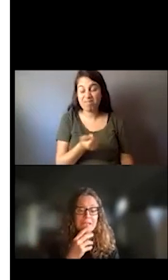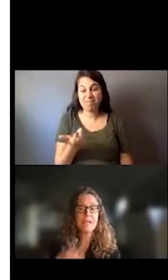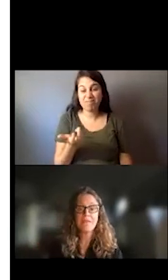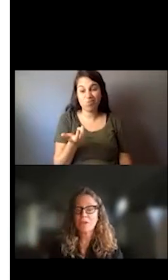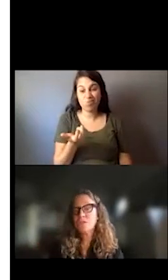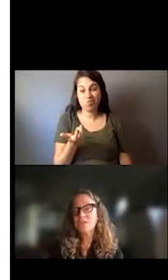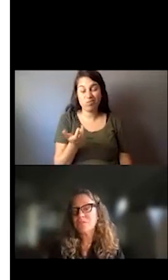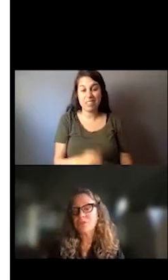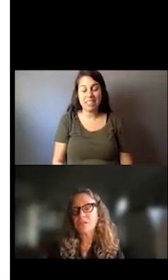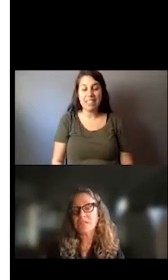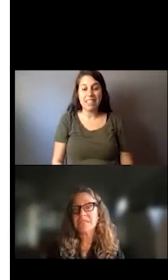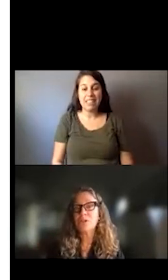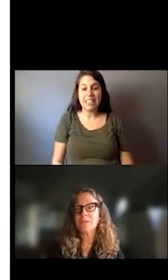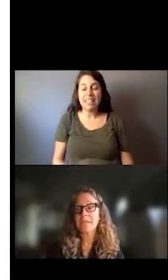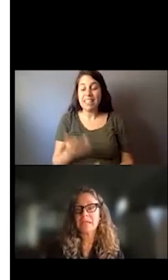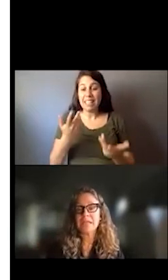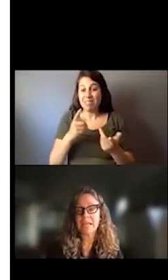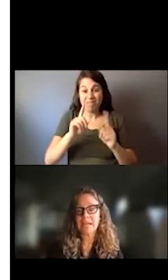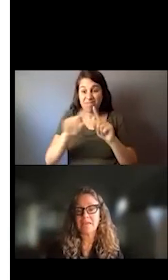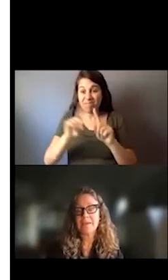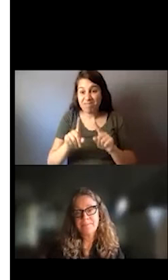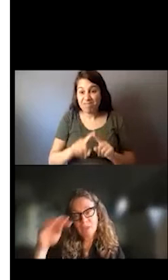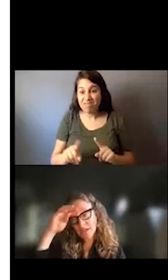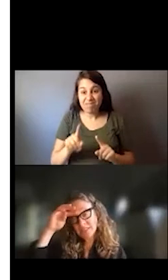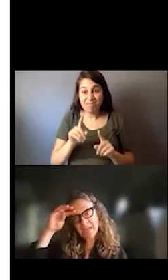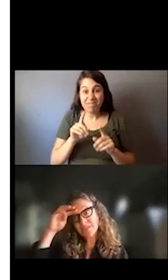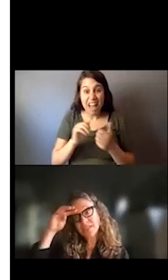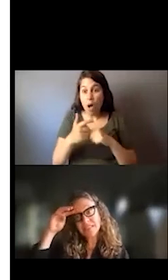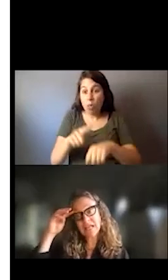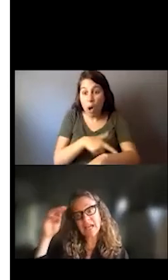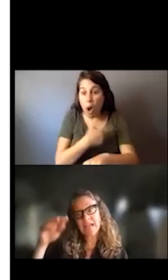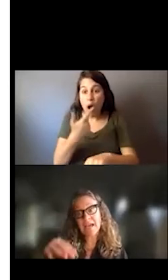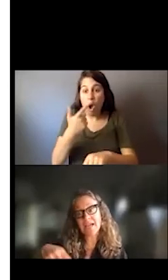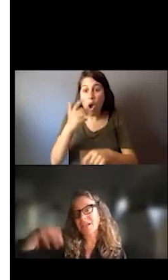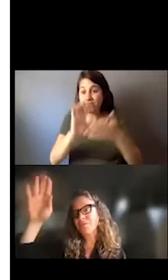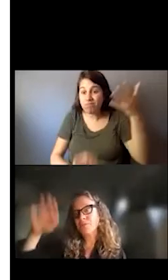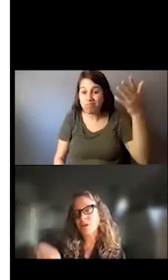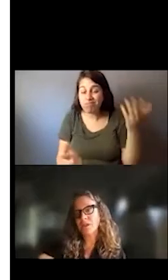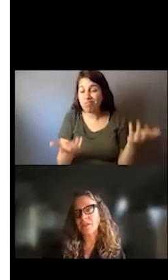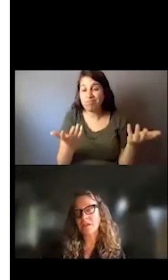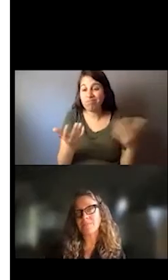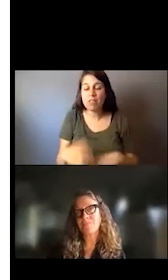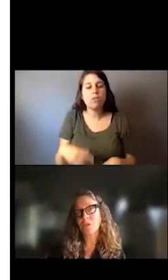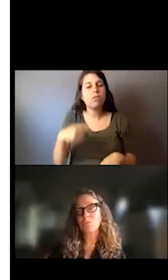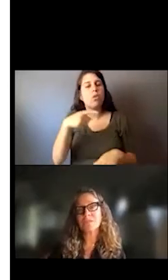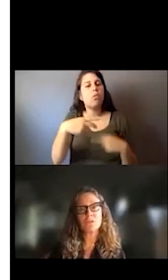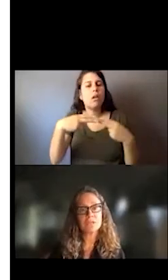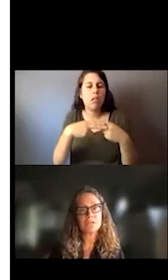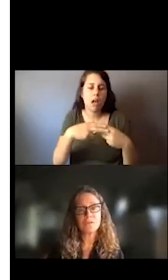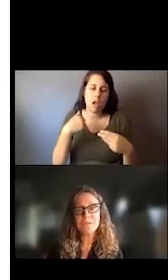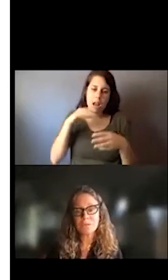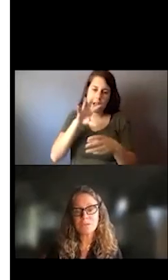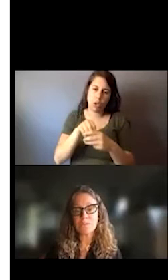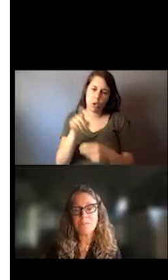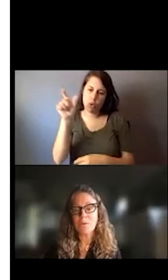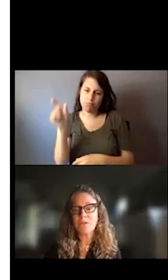same domains. They also differ considerably in length. And on the side of this slide, I actually have a